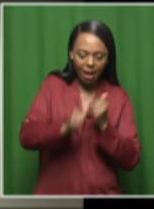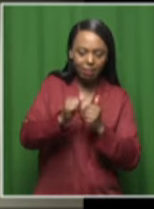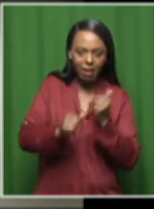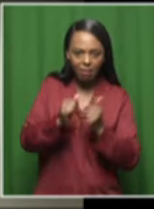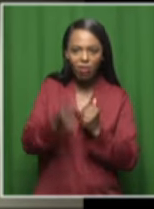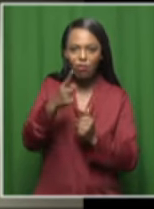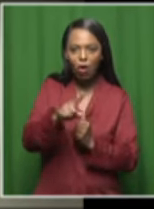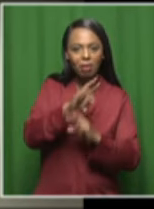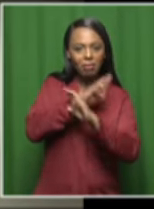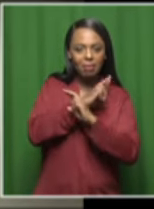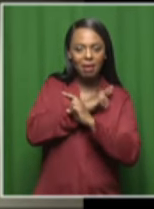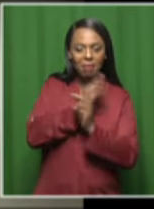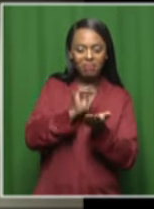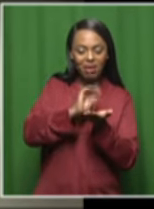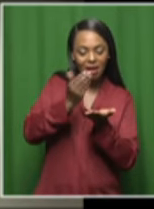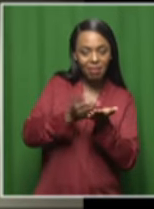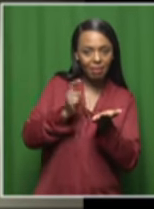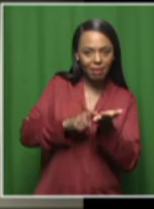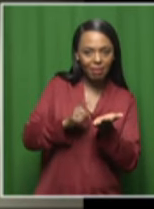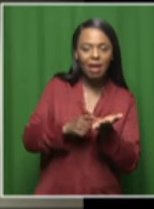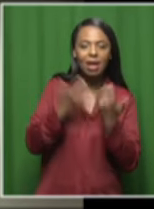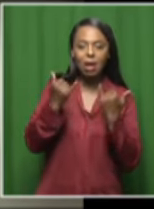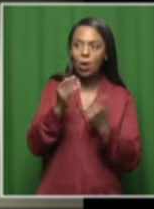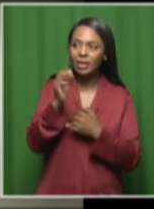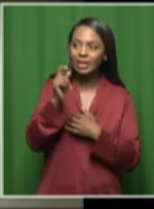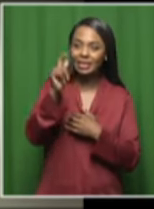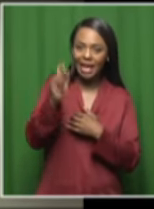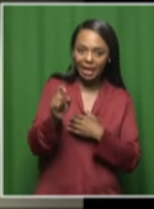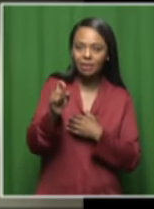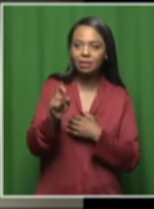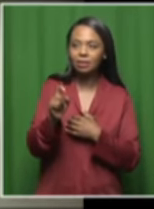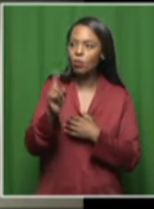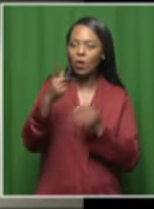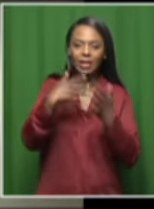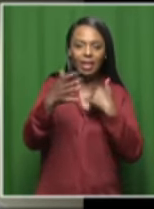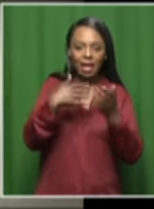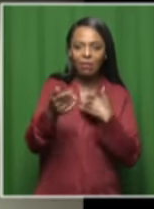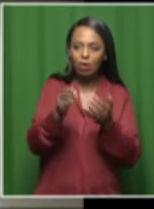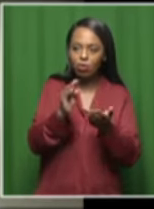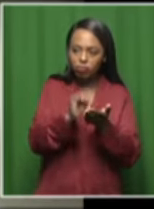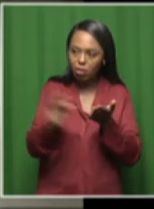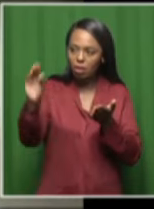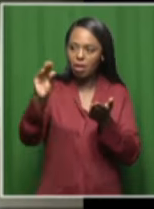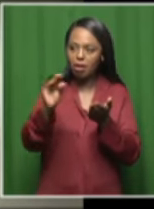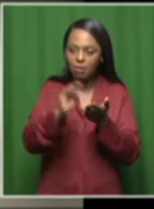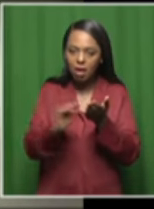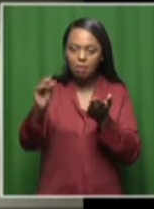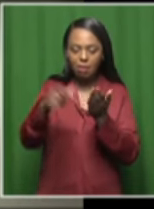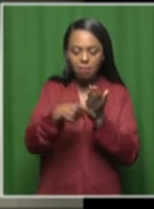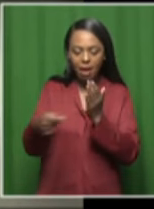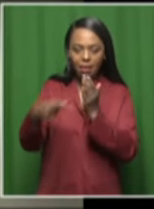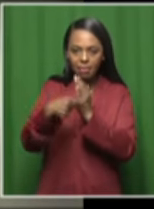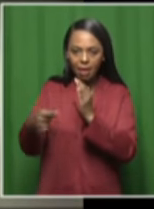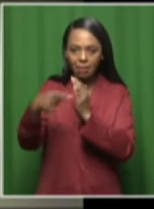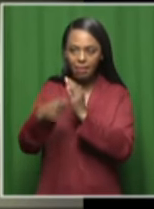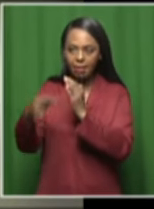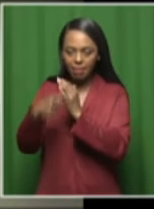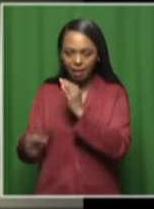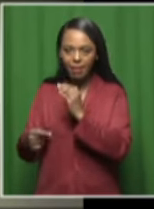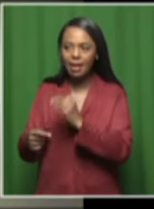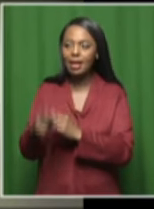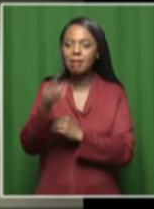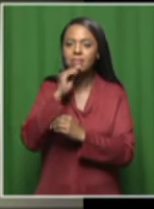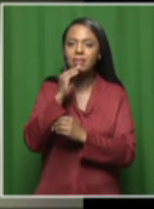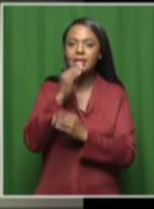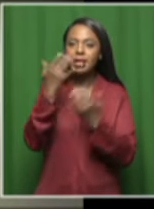money effectively reduces the tax you have to pay, whatever you put in. If you then take it out again as income, it's added back to